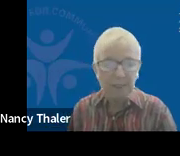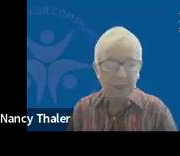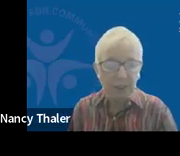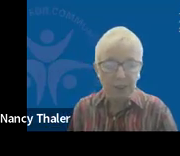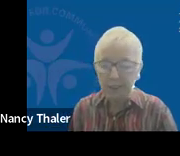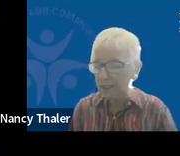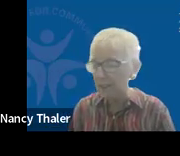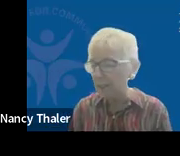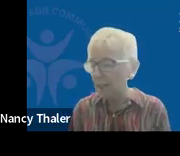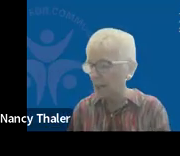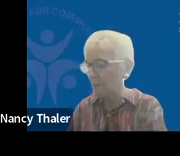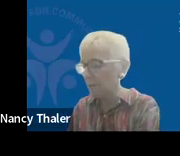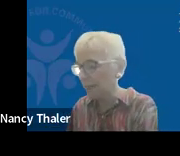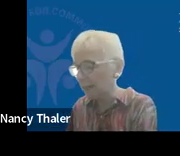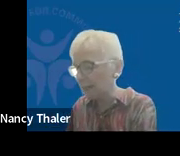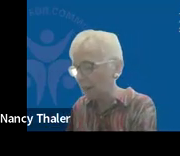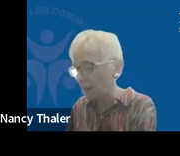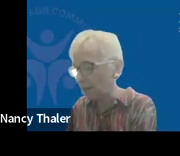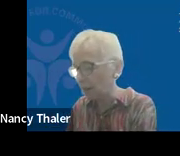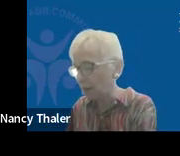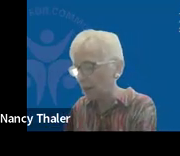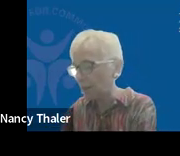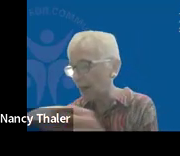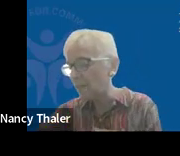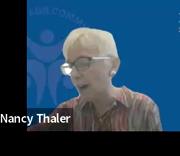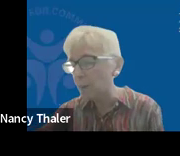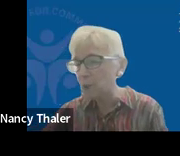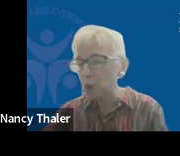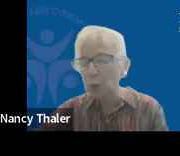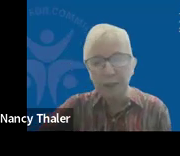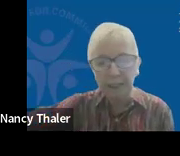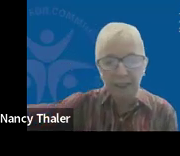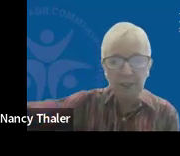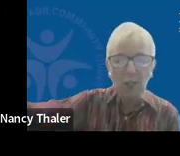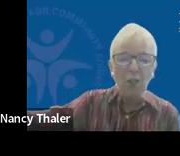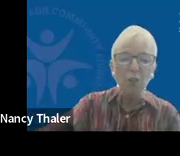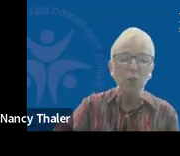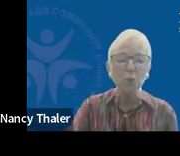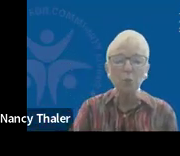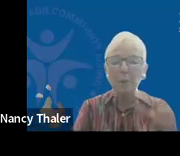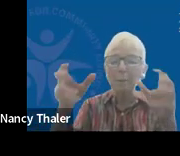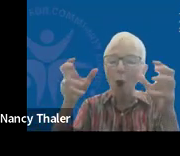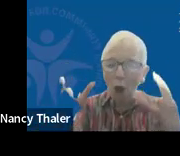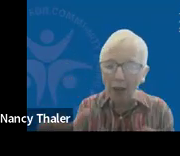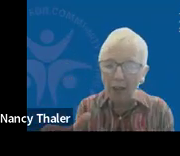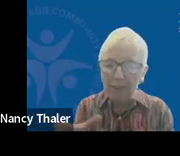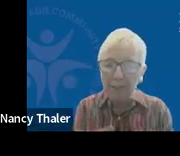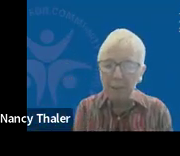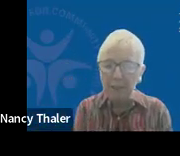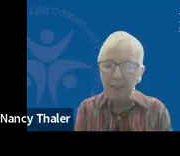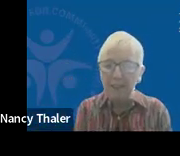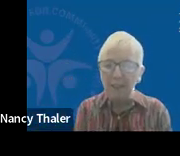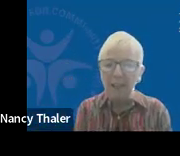are receiving services, and also a lot of opportunities to be part